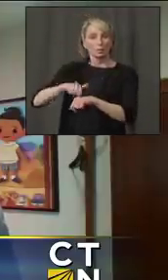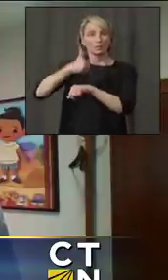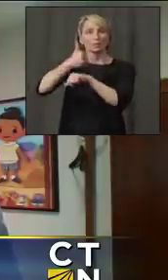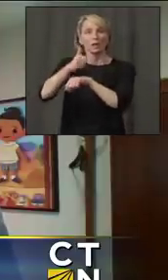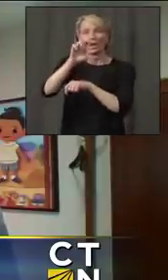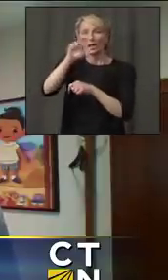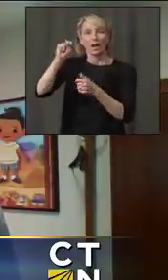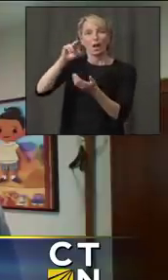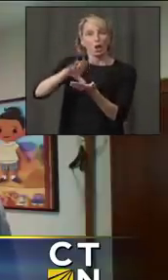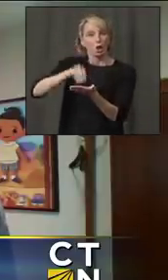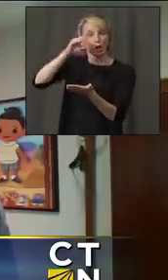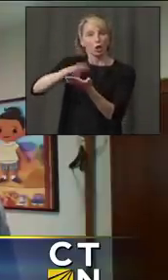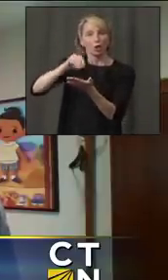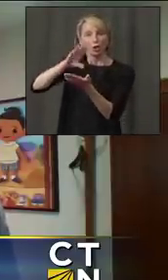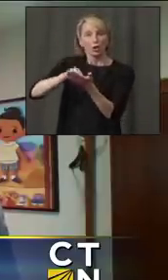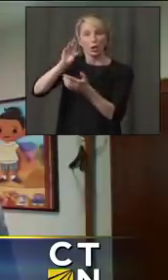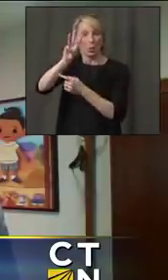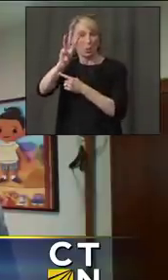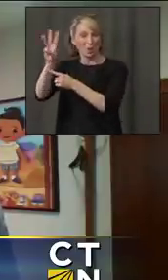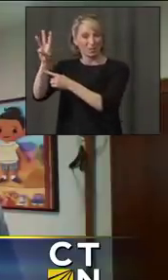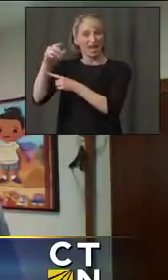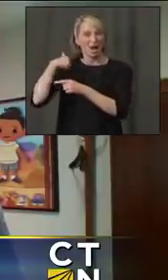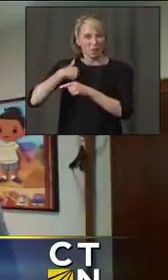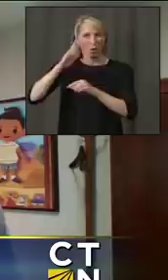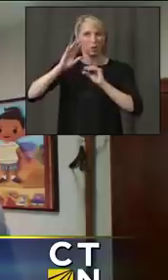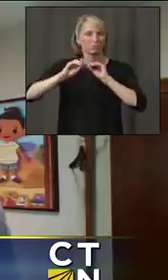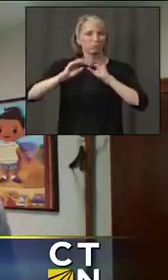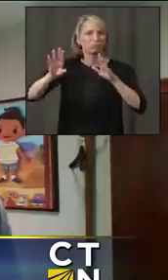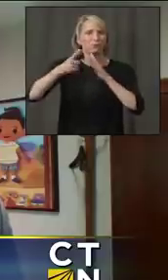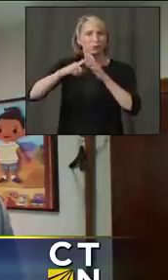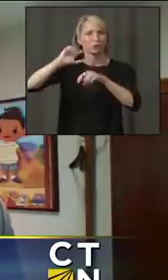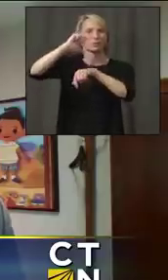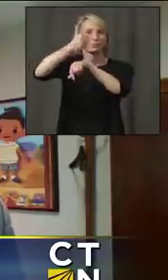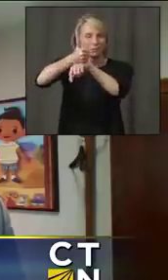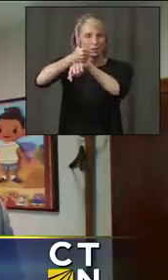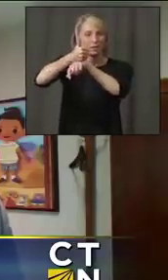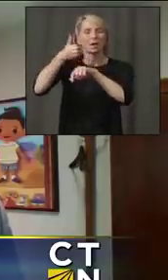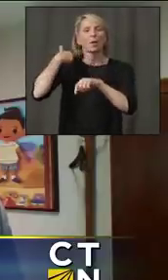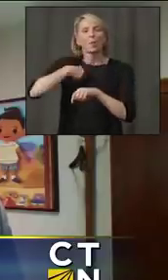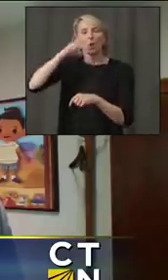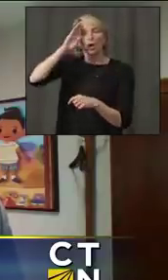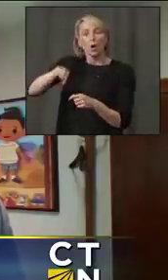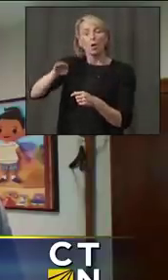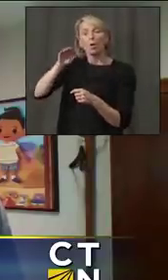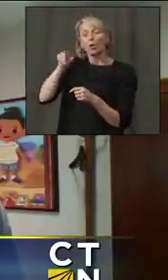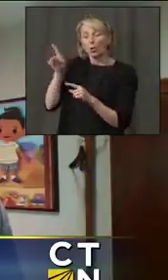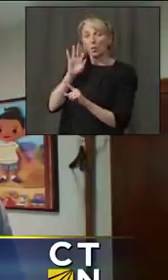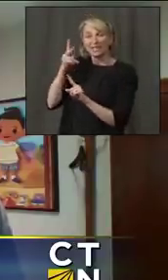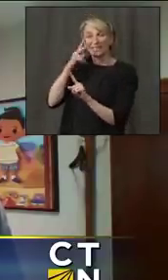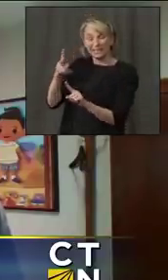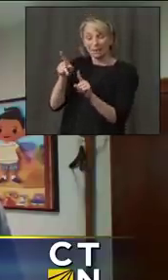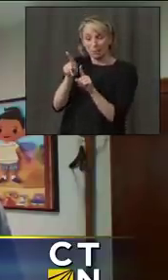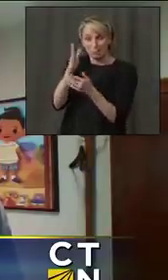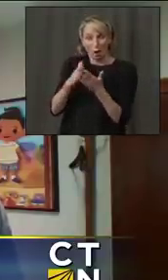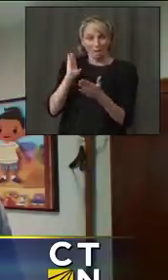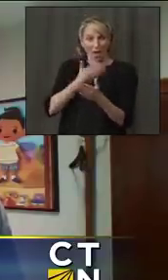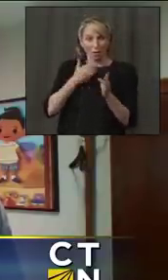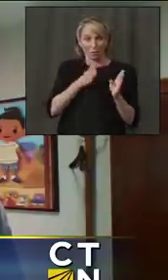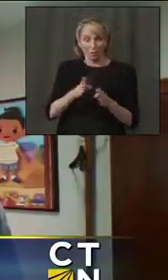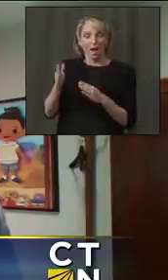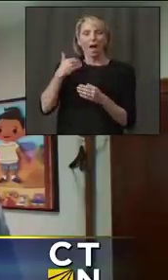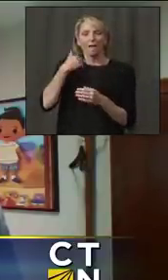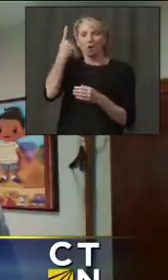2 months ago, we didn't even have on our radar, but we knew that having content was critically important. So you'll see as part of the plan, we have a section